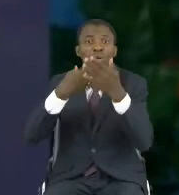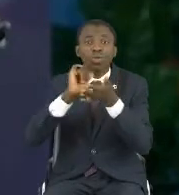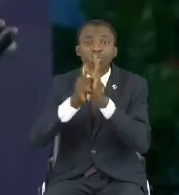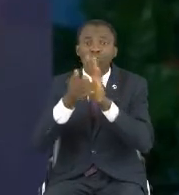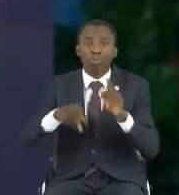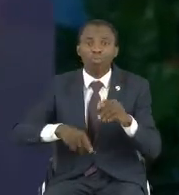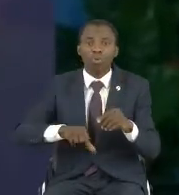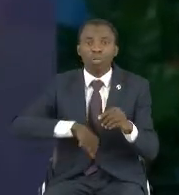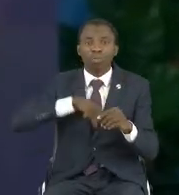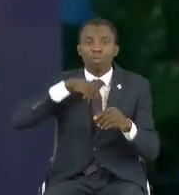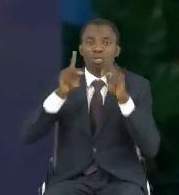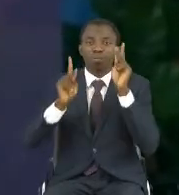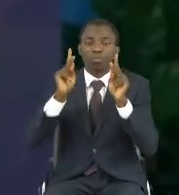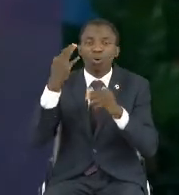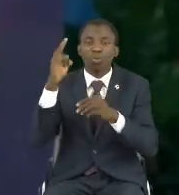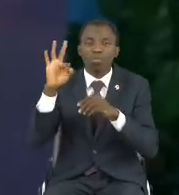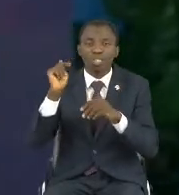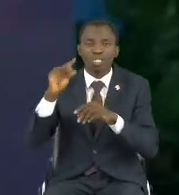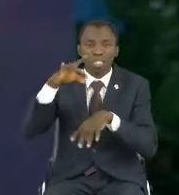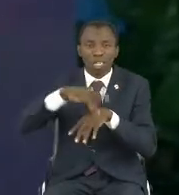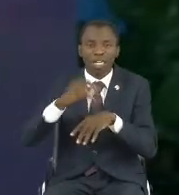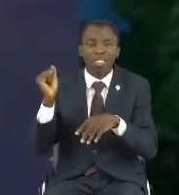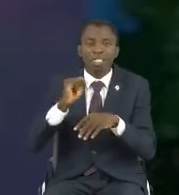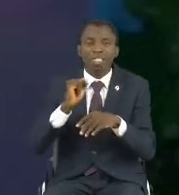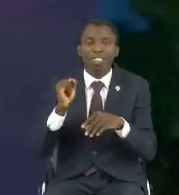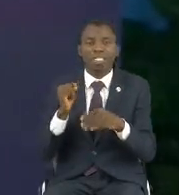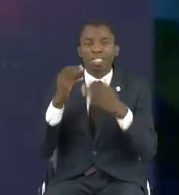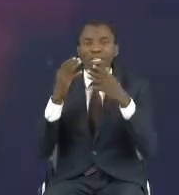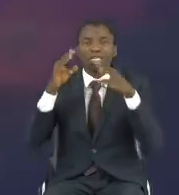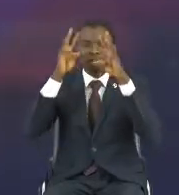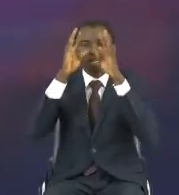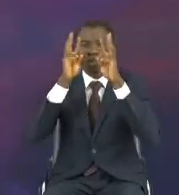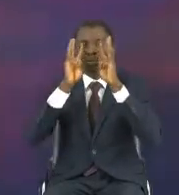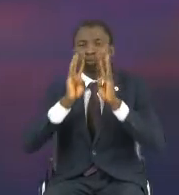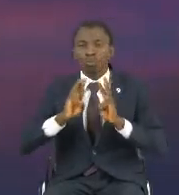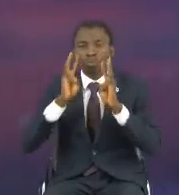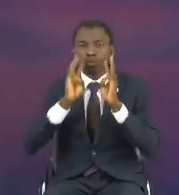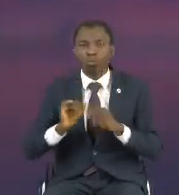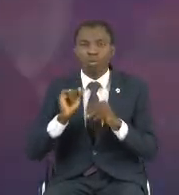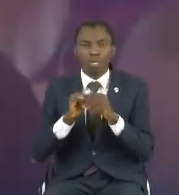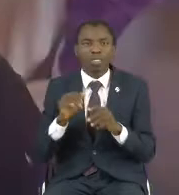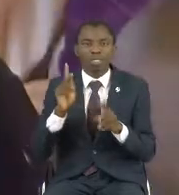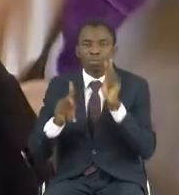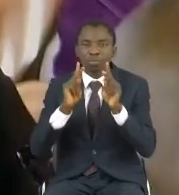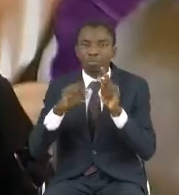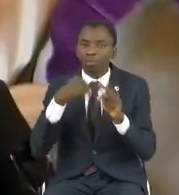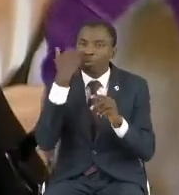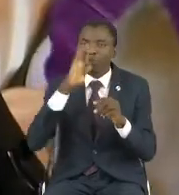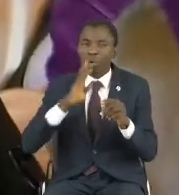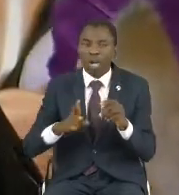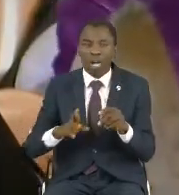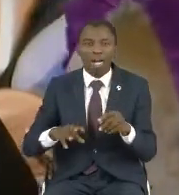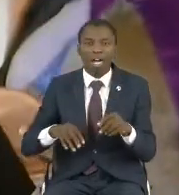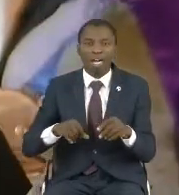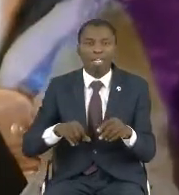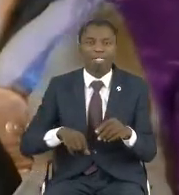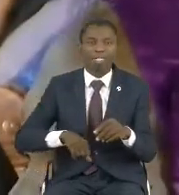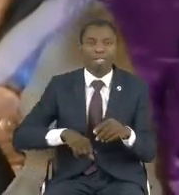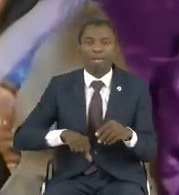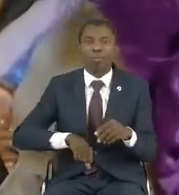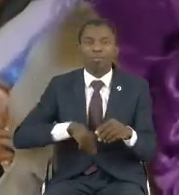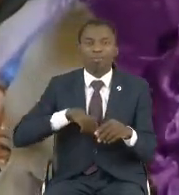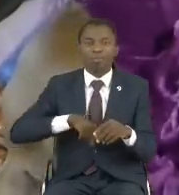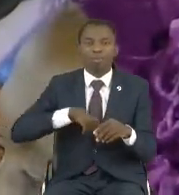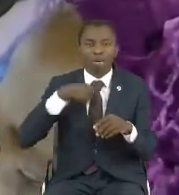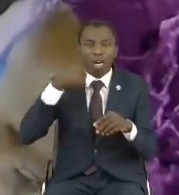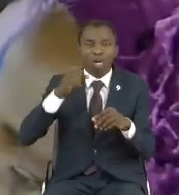the earth, the language, the people who are haughty because of education. Talk about education and talk